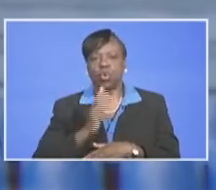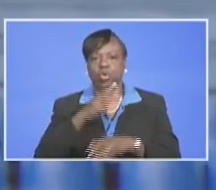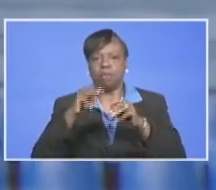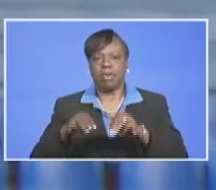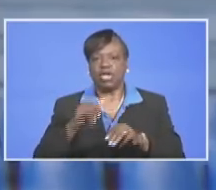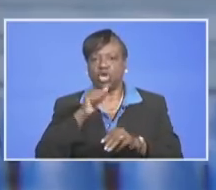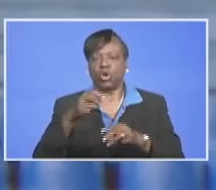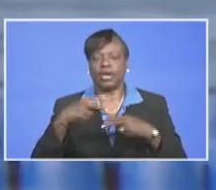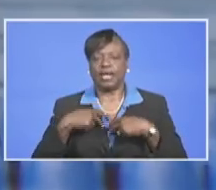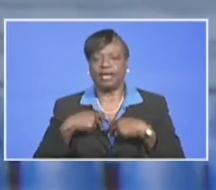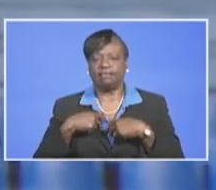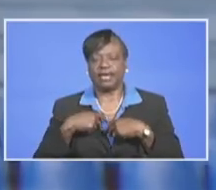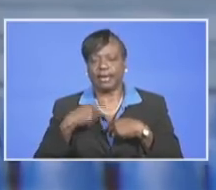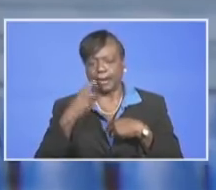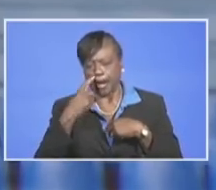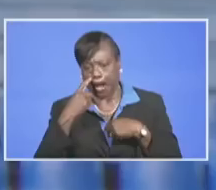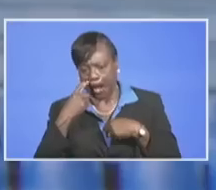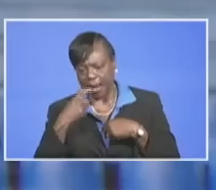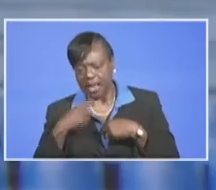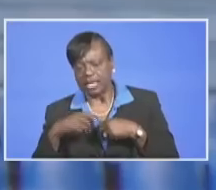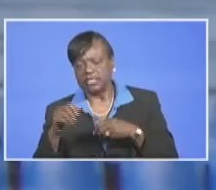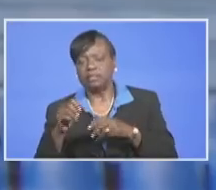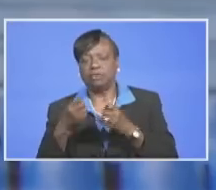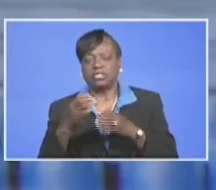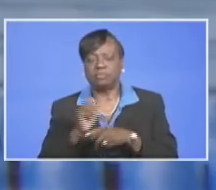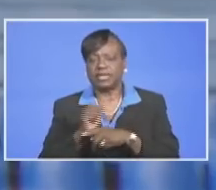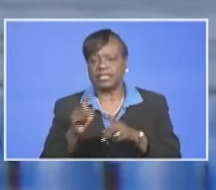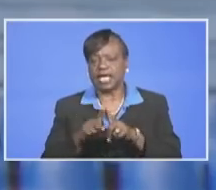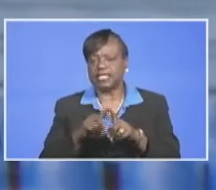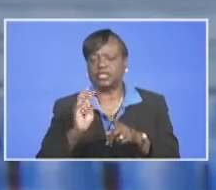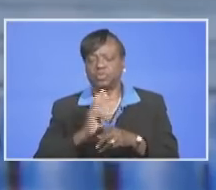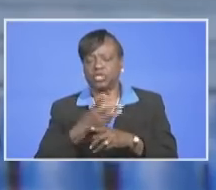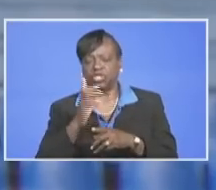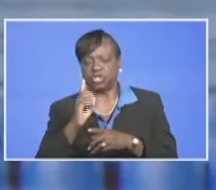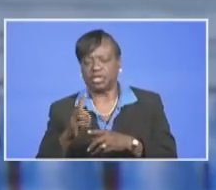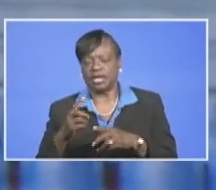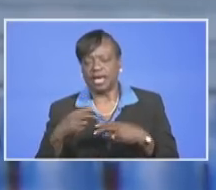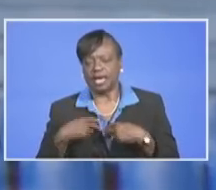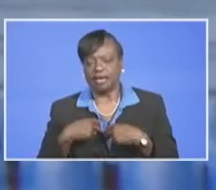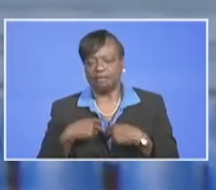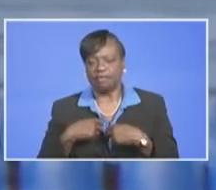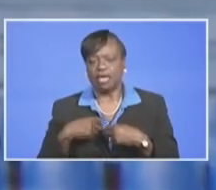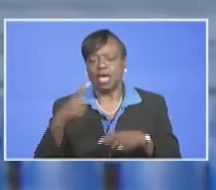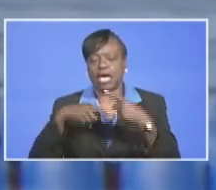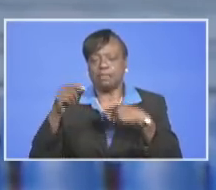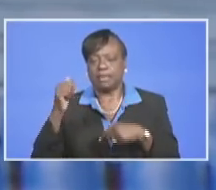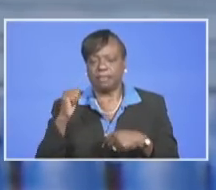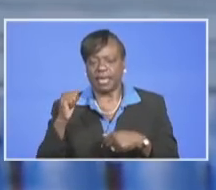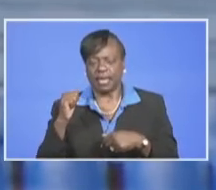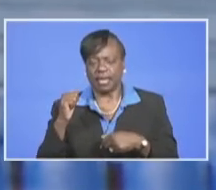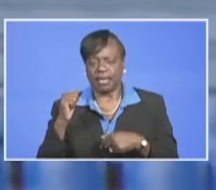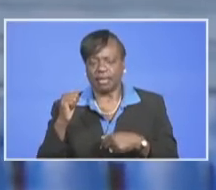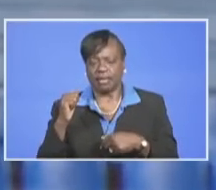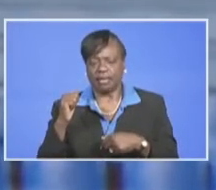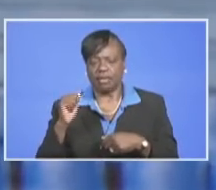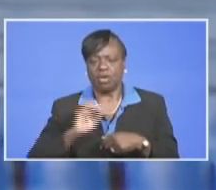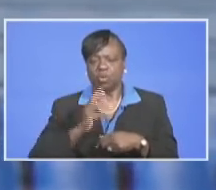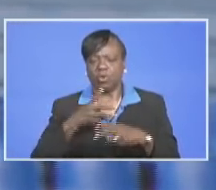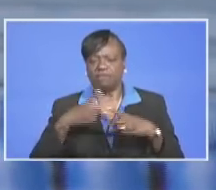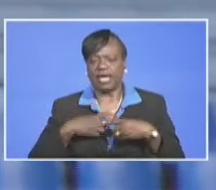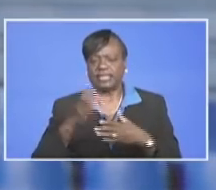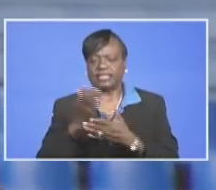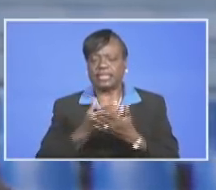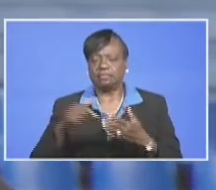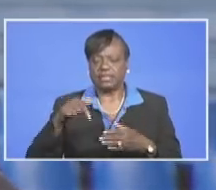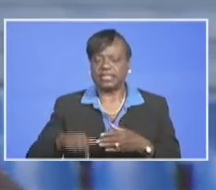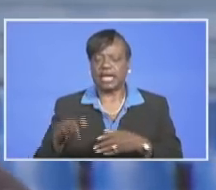had as good of a future as we had, you know, maybe planned on having. So now coming back, and maybe even though we've had a few down practices, I